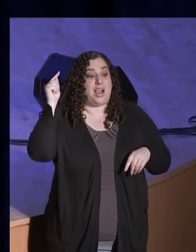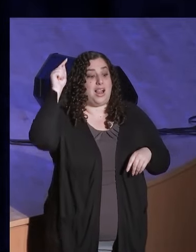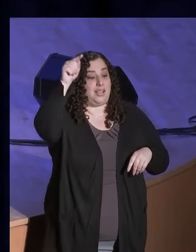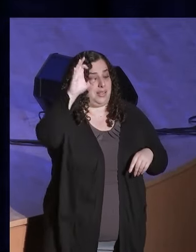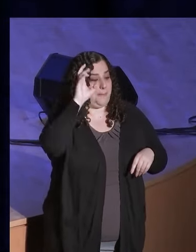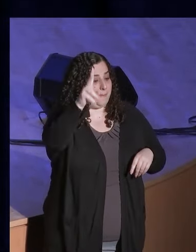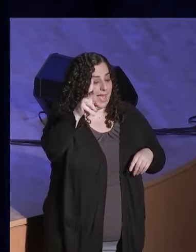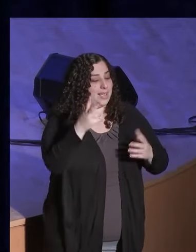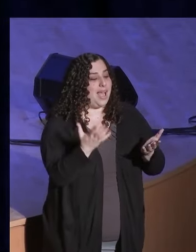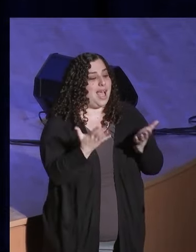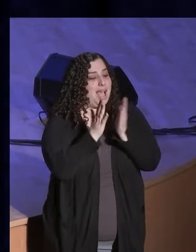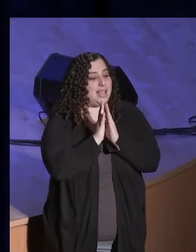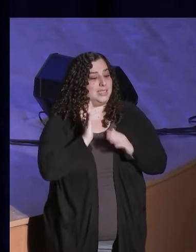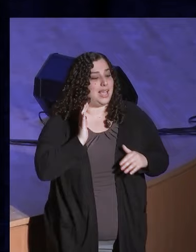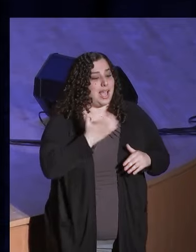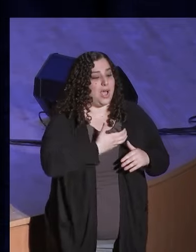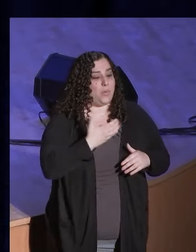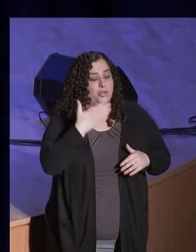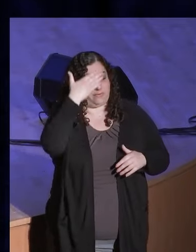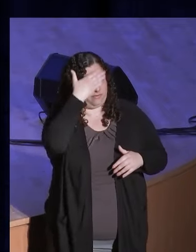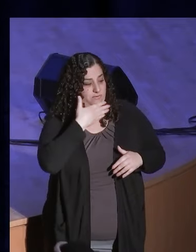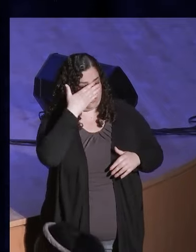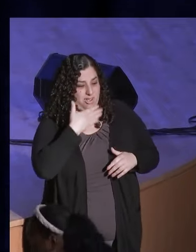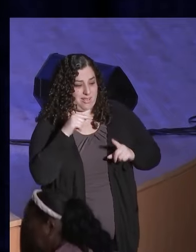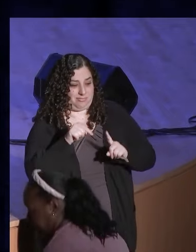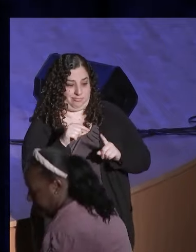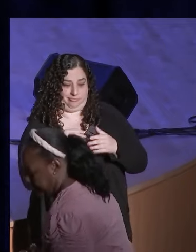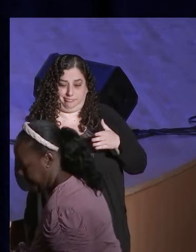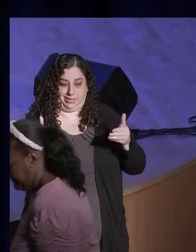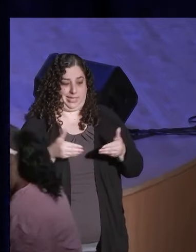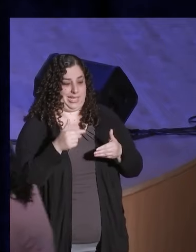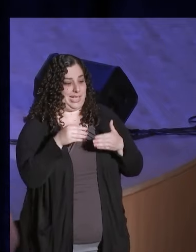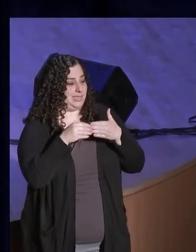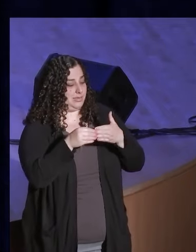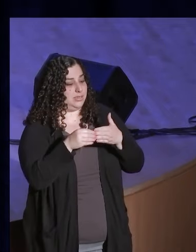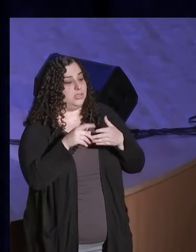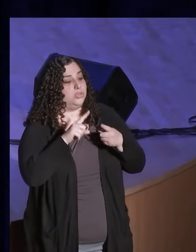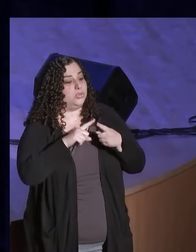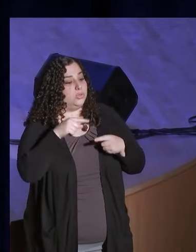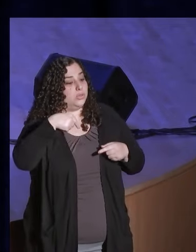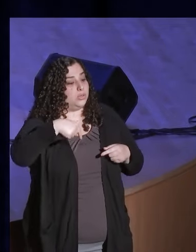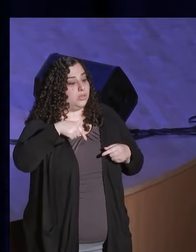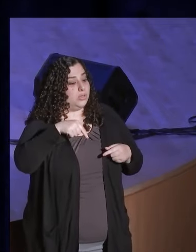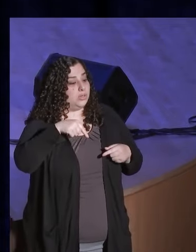our guest in the front to lead us all to the plaza where there will be a presentation of the